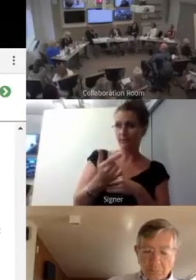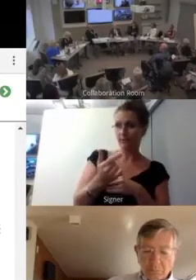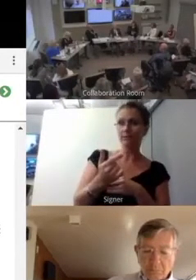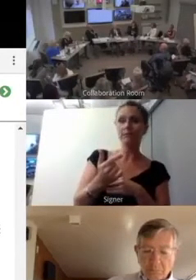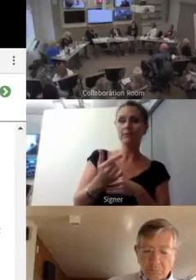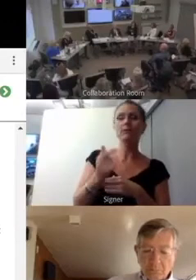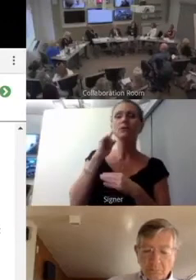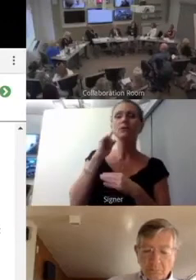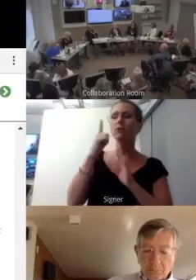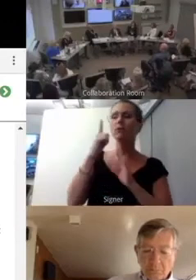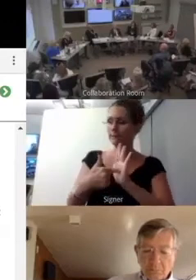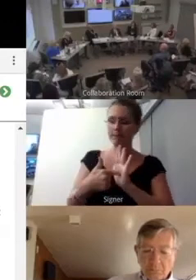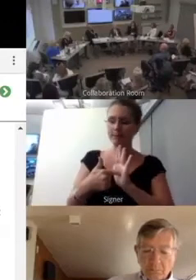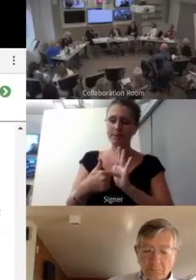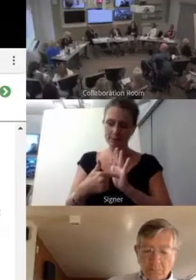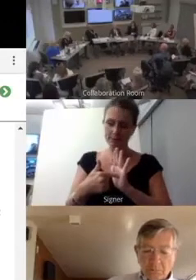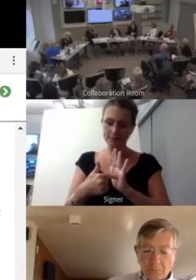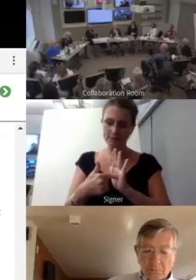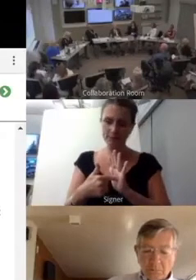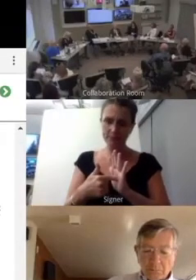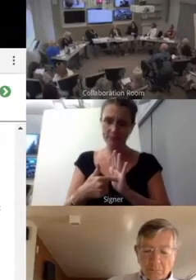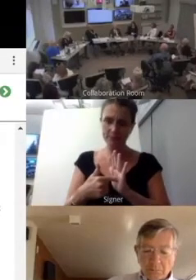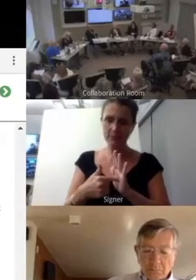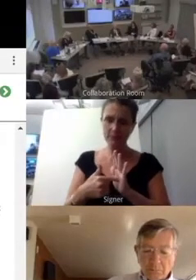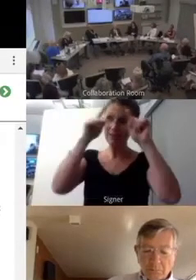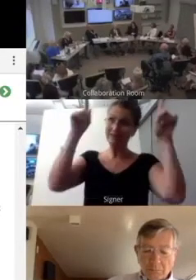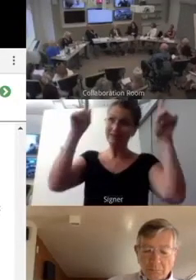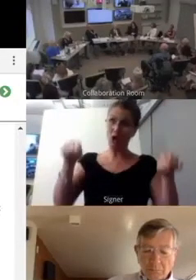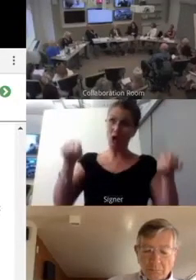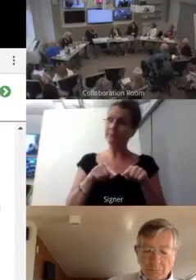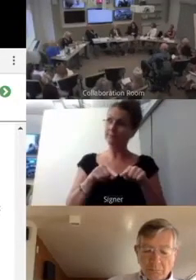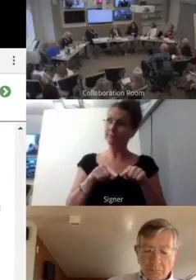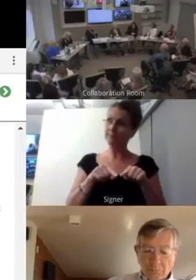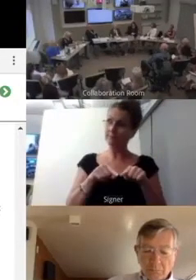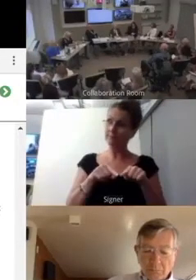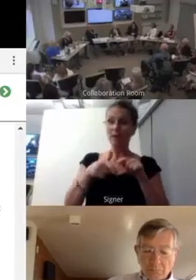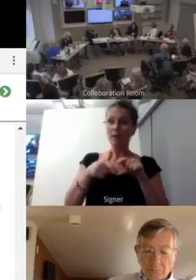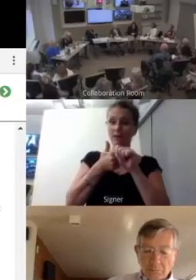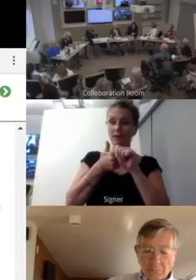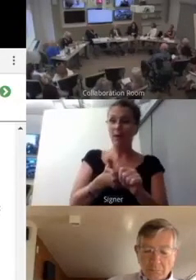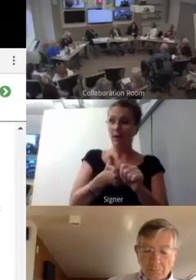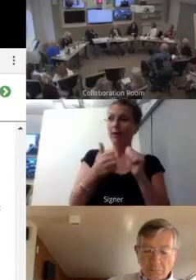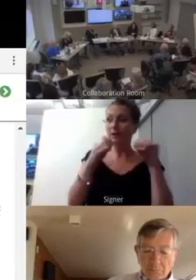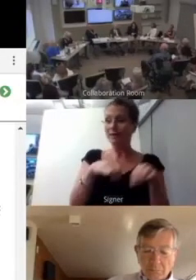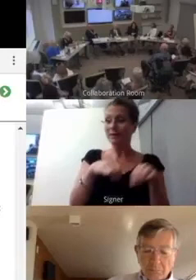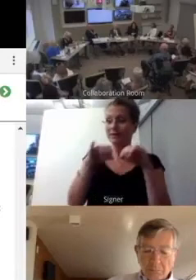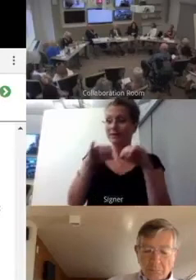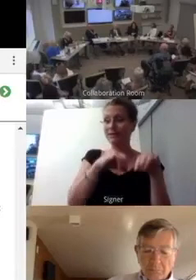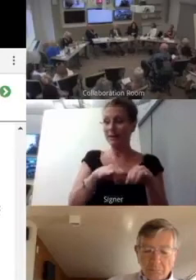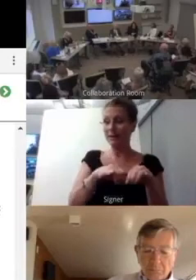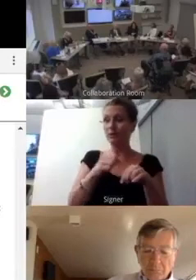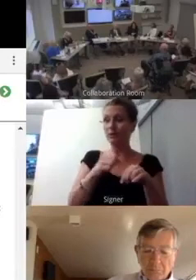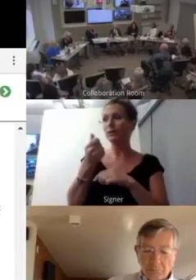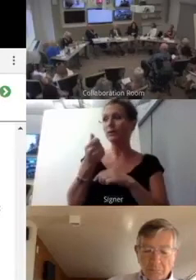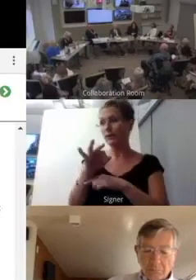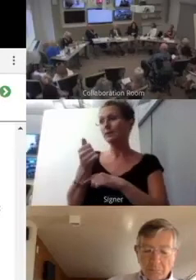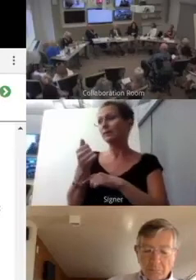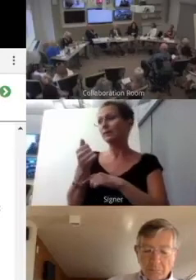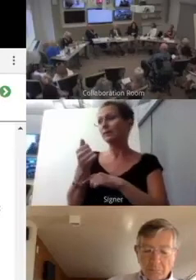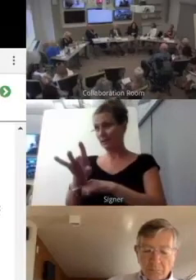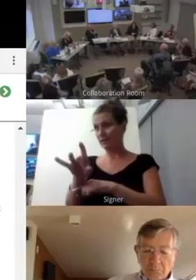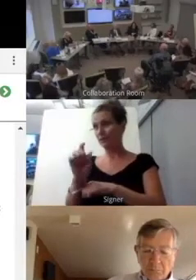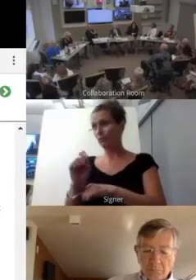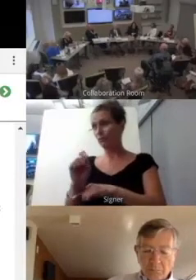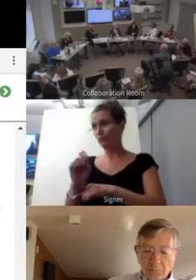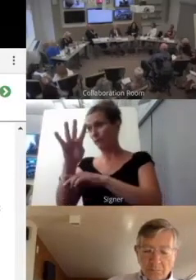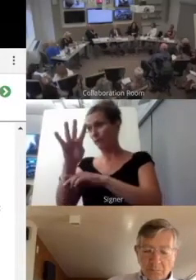accessible signs have to comply with standard 1918 part 4. That made the standard mandatory